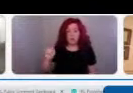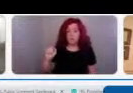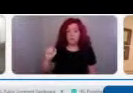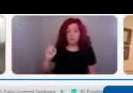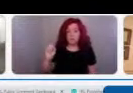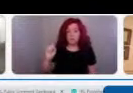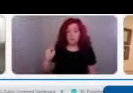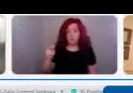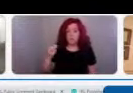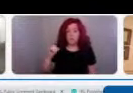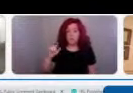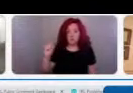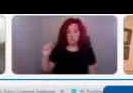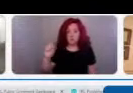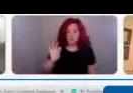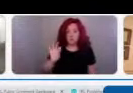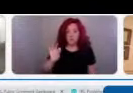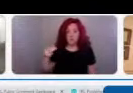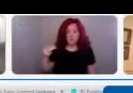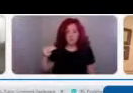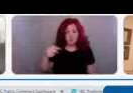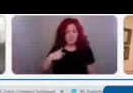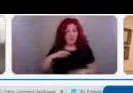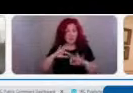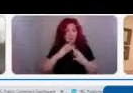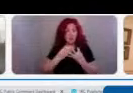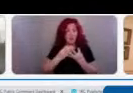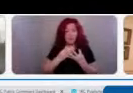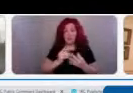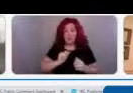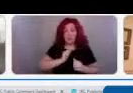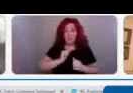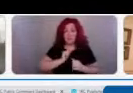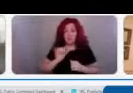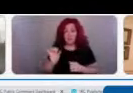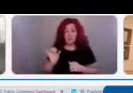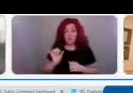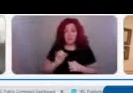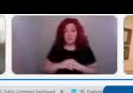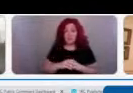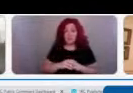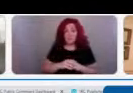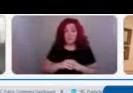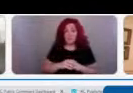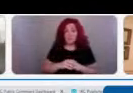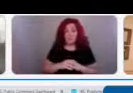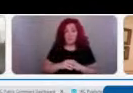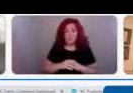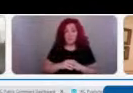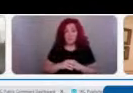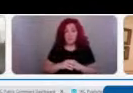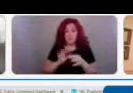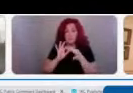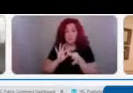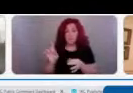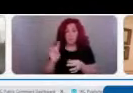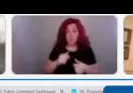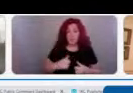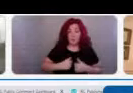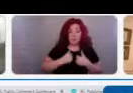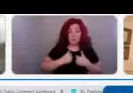um my family and myself as far as the way we live work and